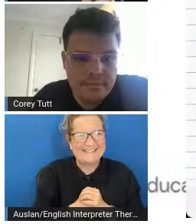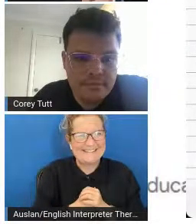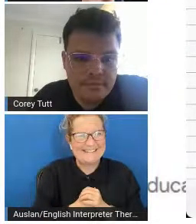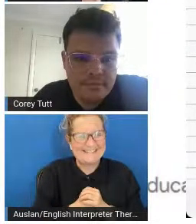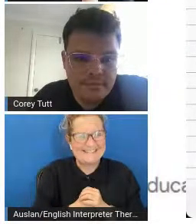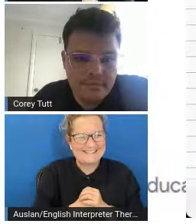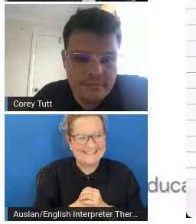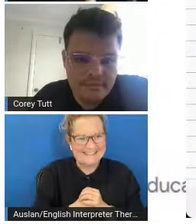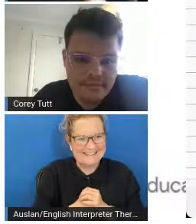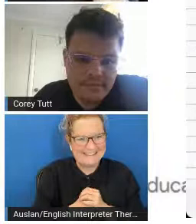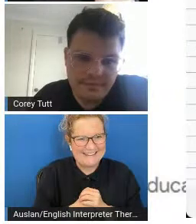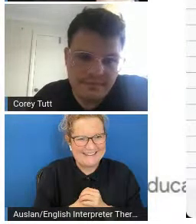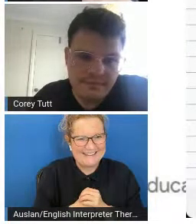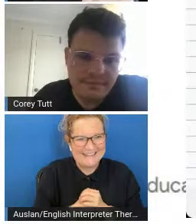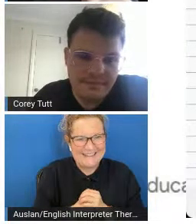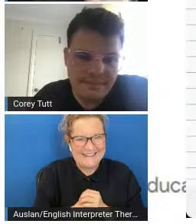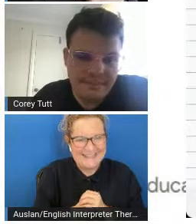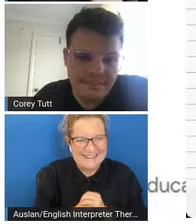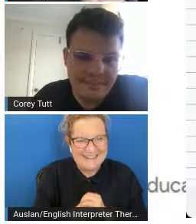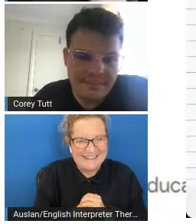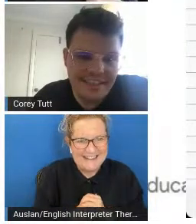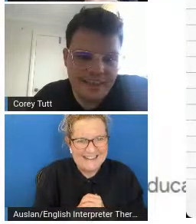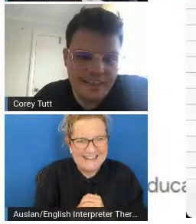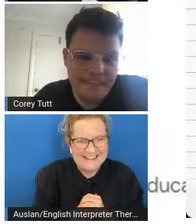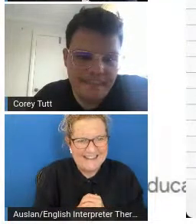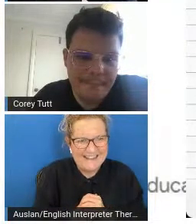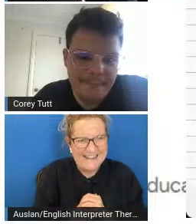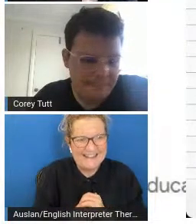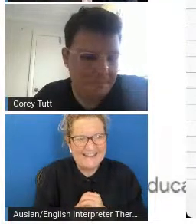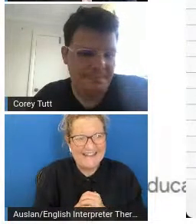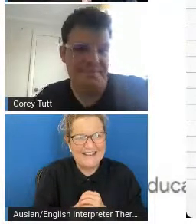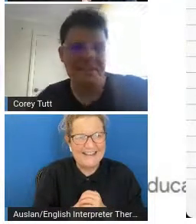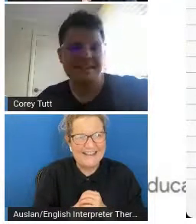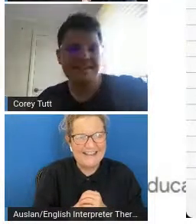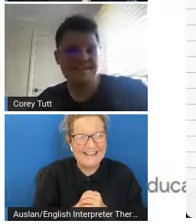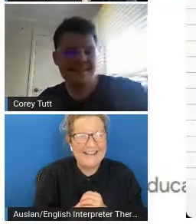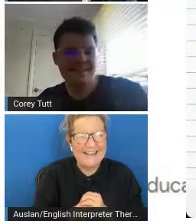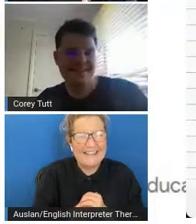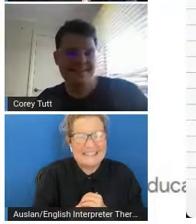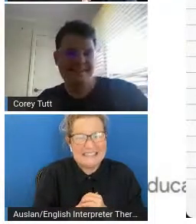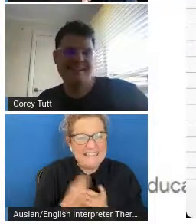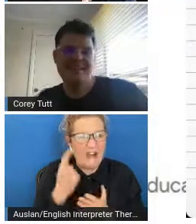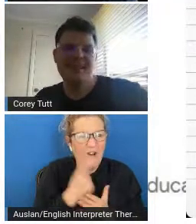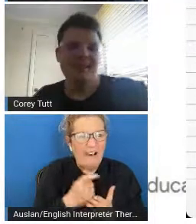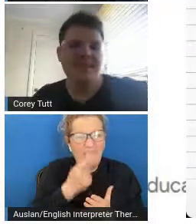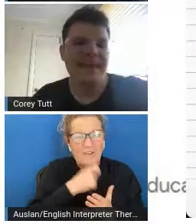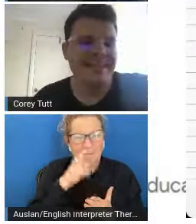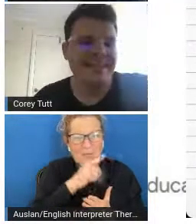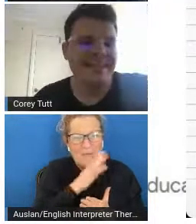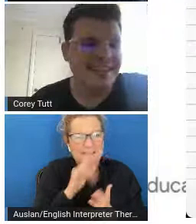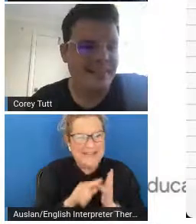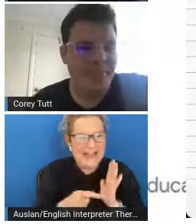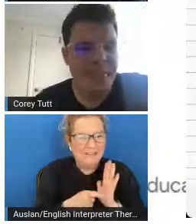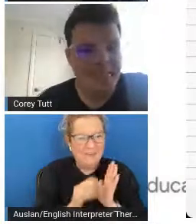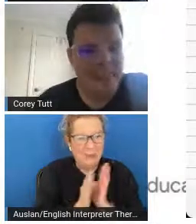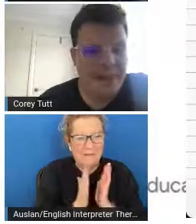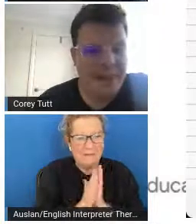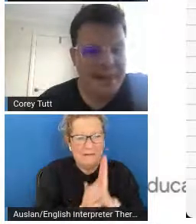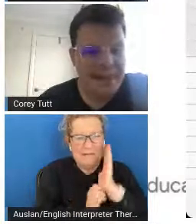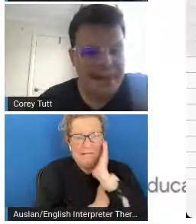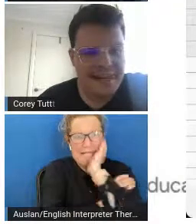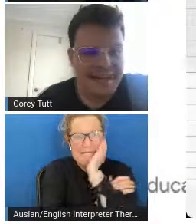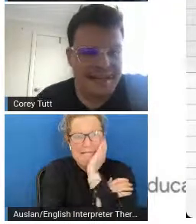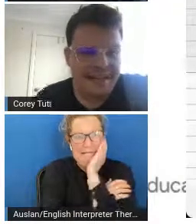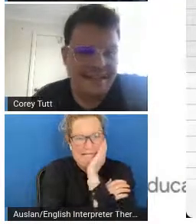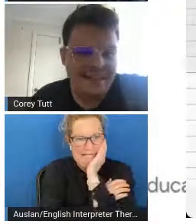this is terrible. We have 10 books. There's only just a few people who are not going to get a book here, Chris. So I'm going to grab